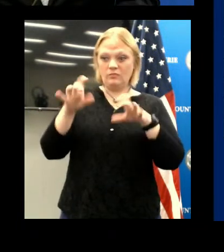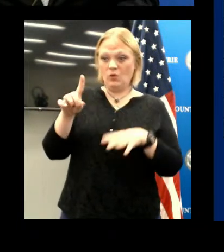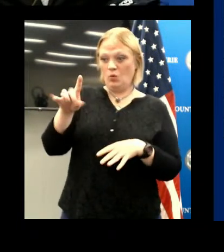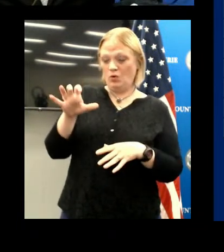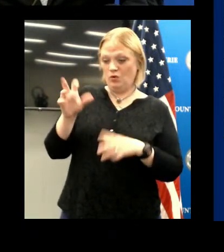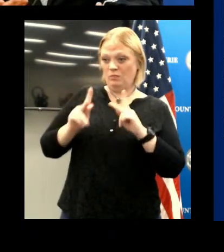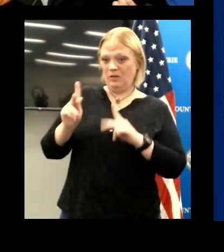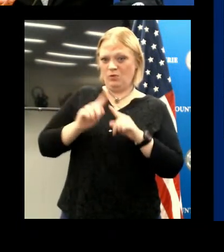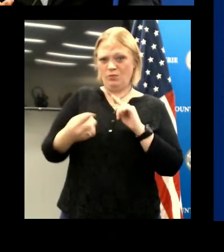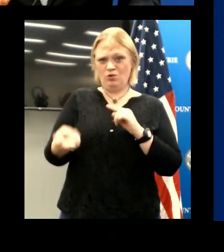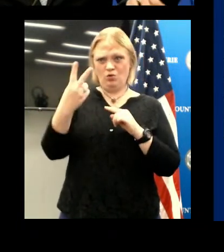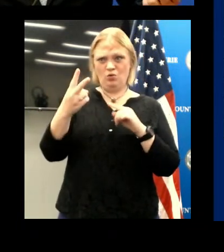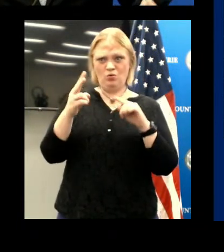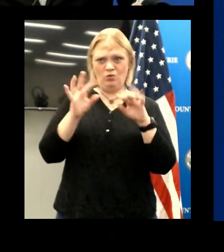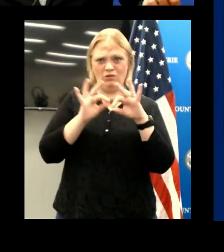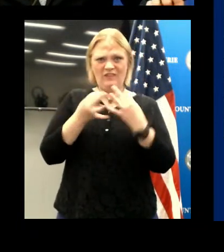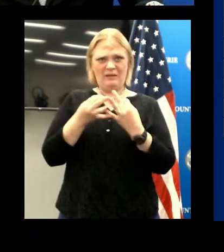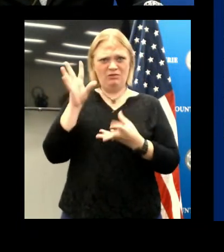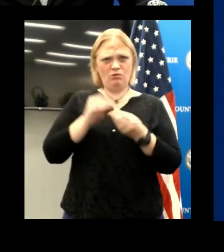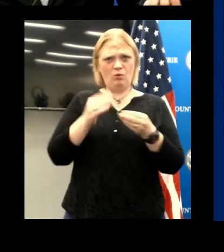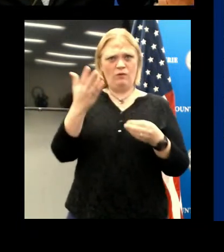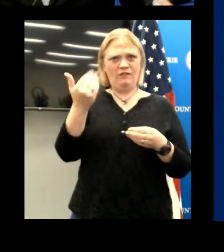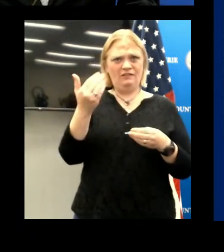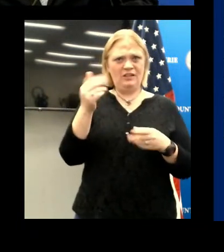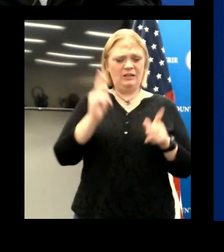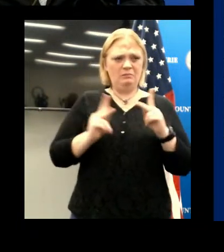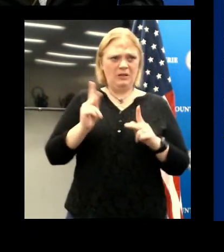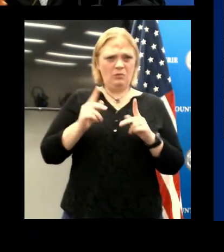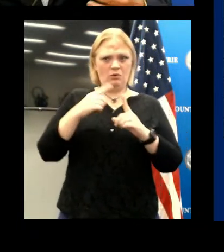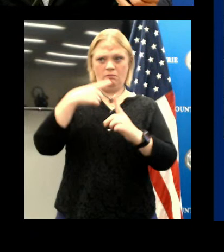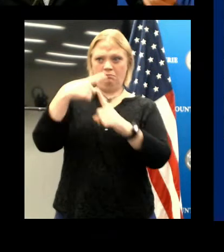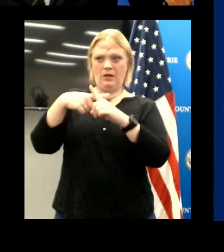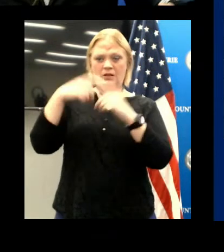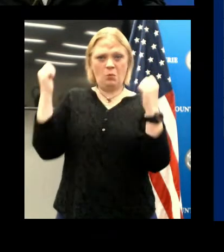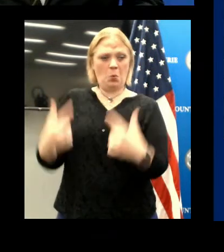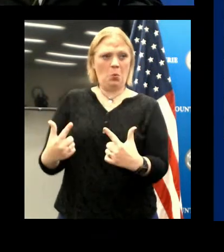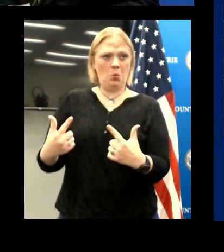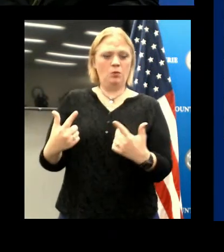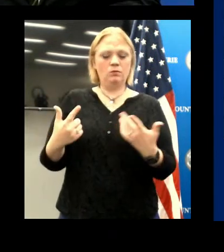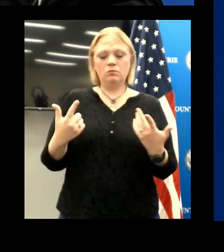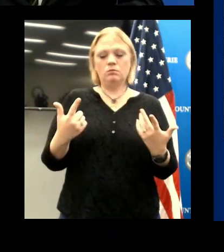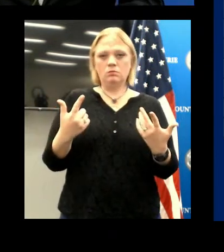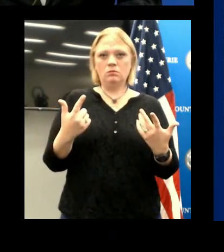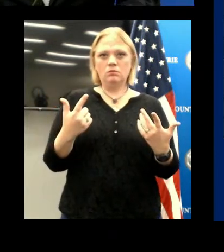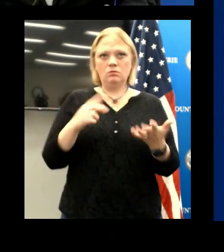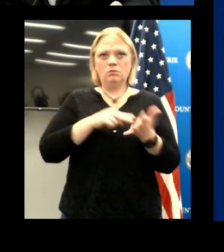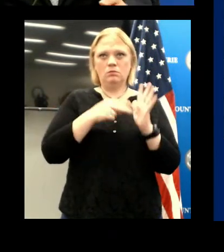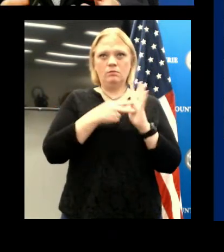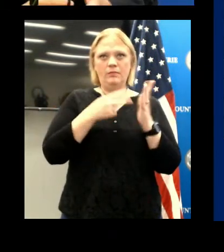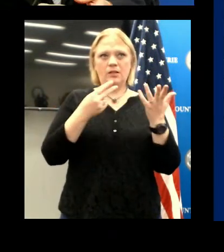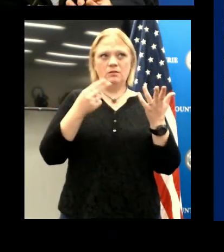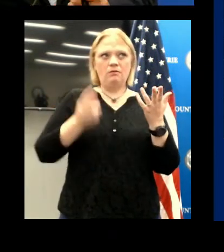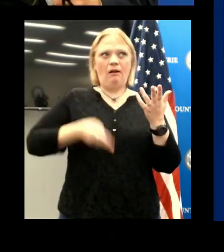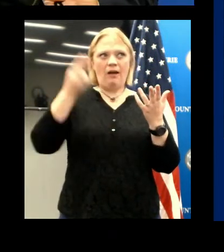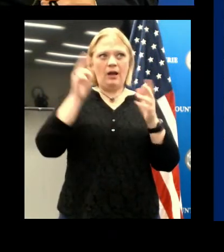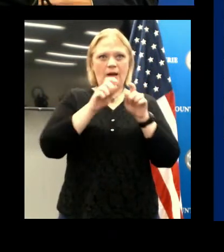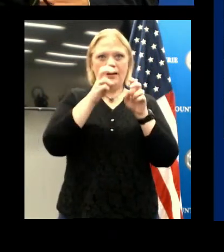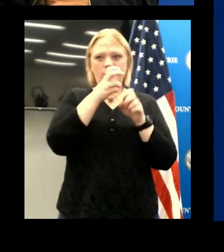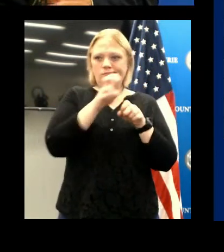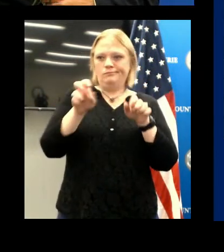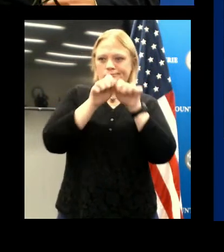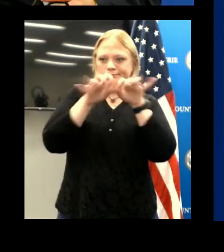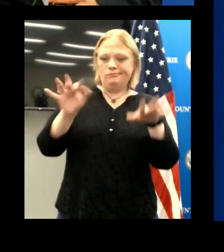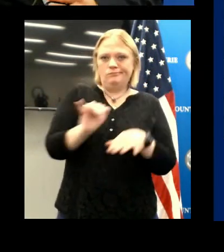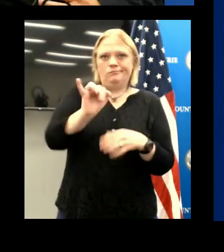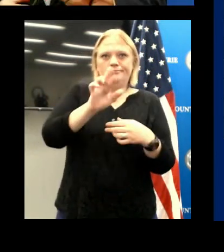2 families, of which there's 15 people in the 2 families and they all test positive, you're going to have an exceptionally high transmission rate and infection